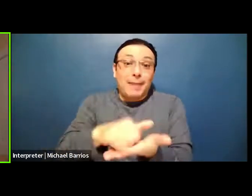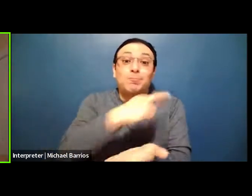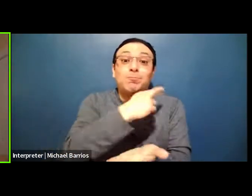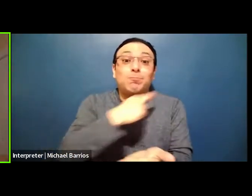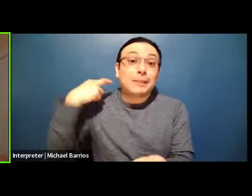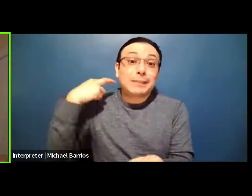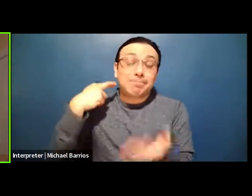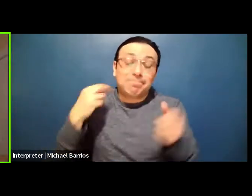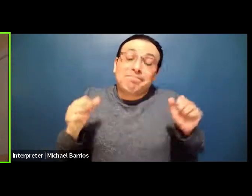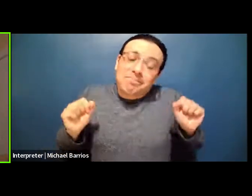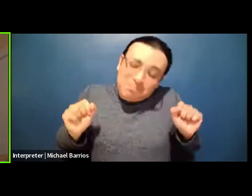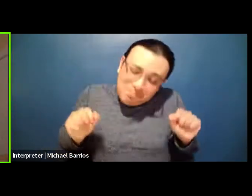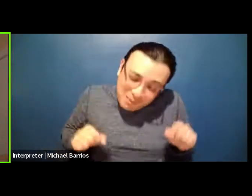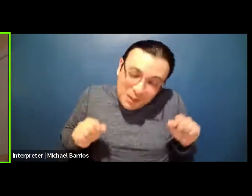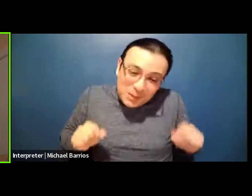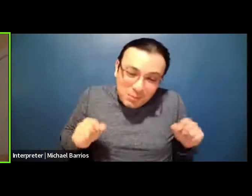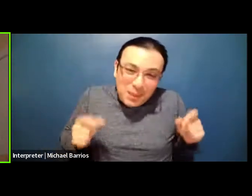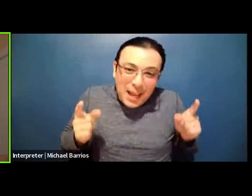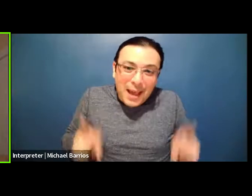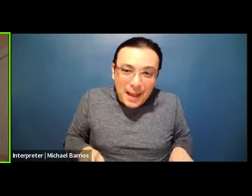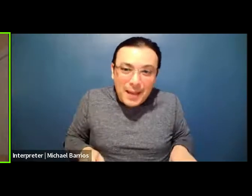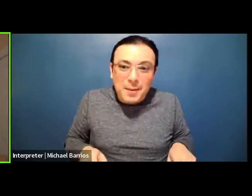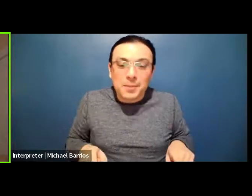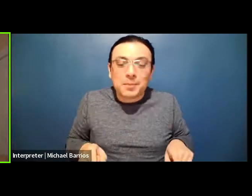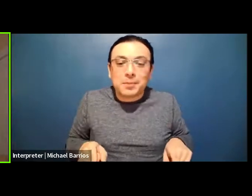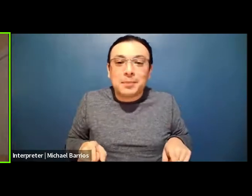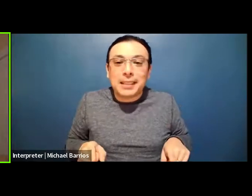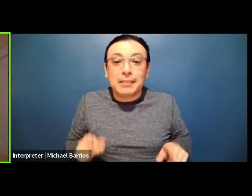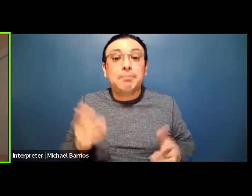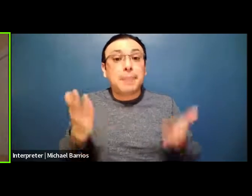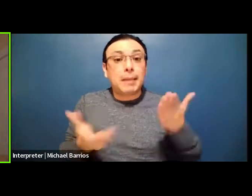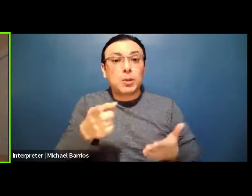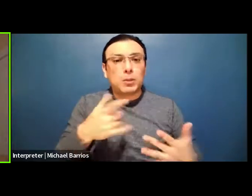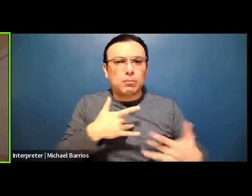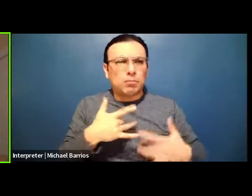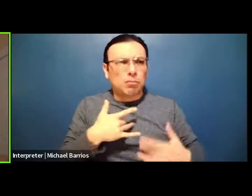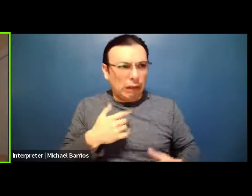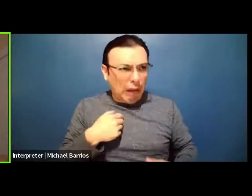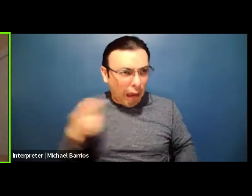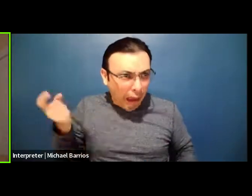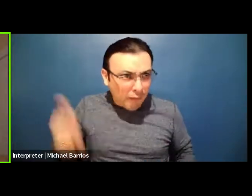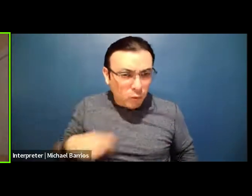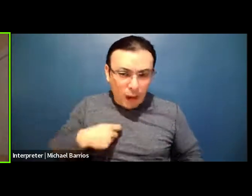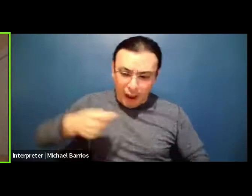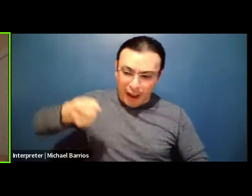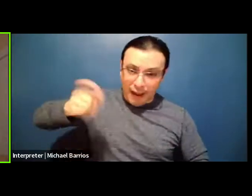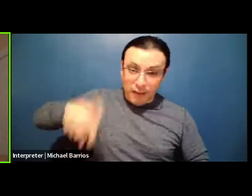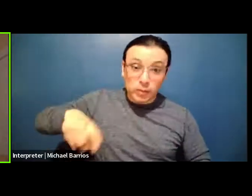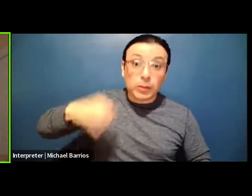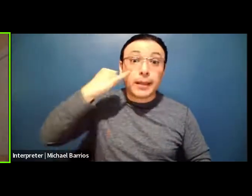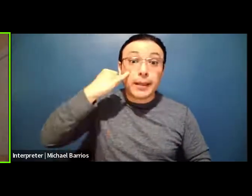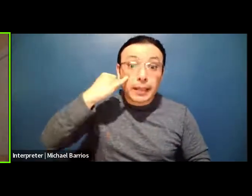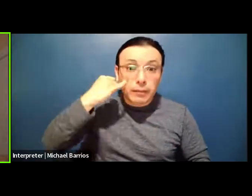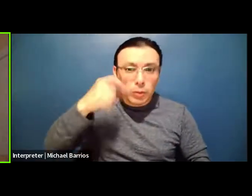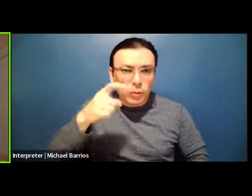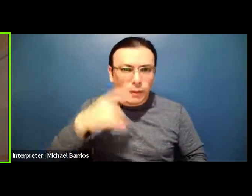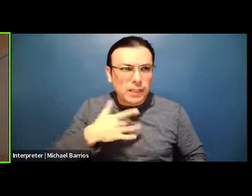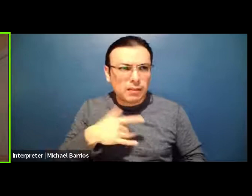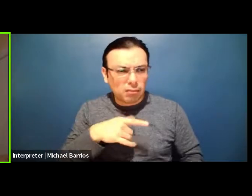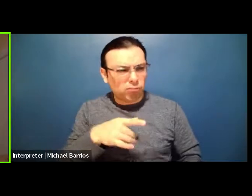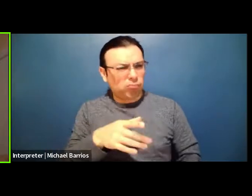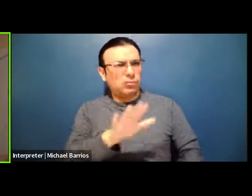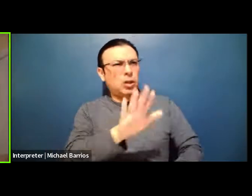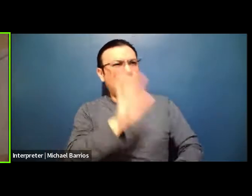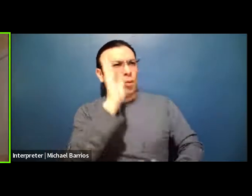one that is of concern to people, and it is one that people are welcome to bring up in